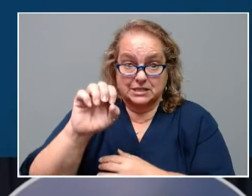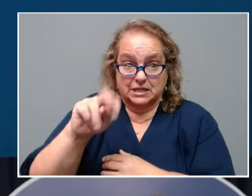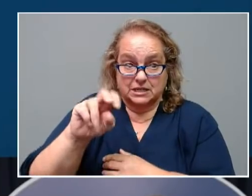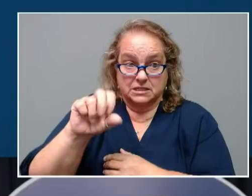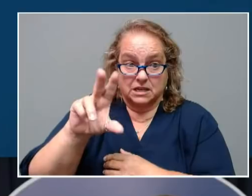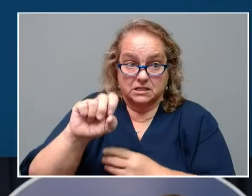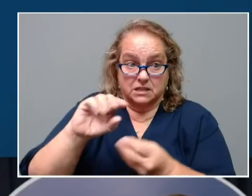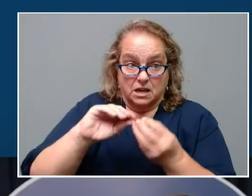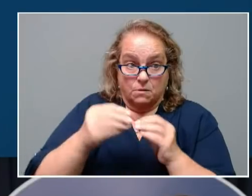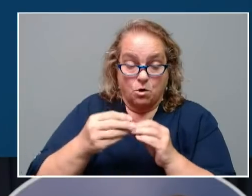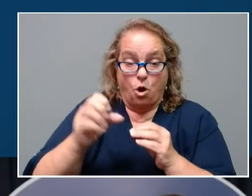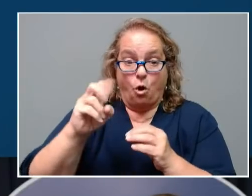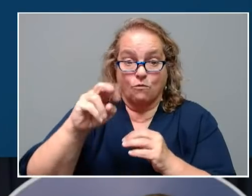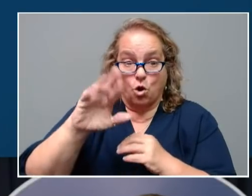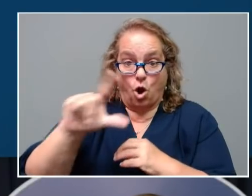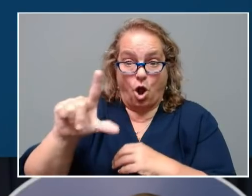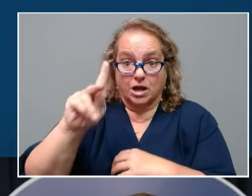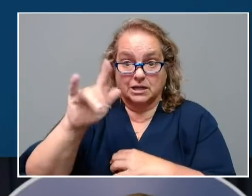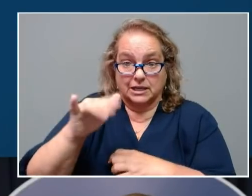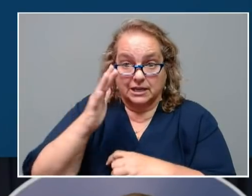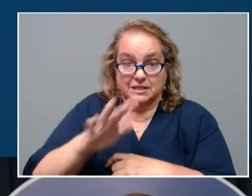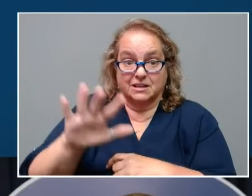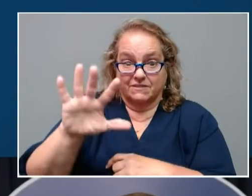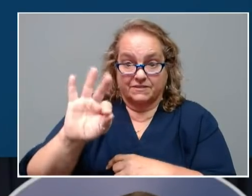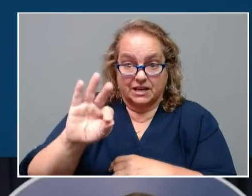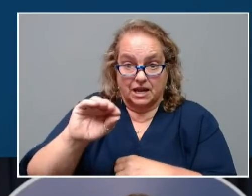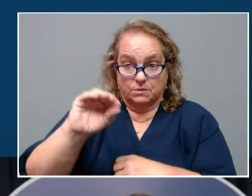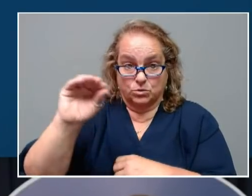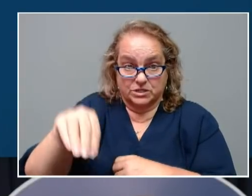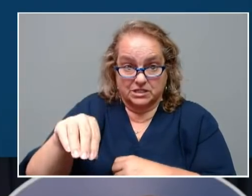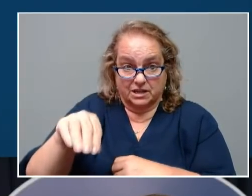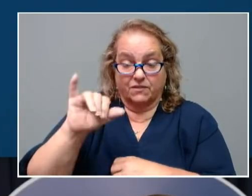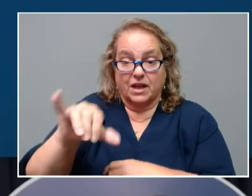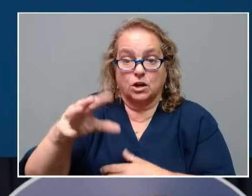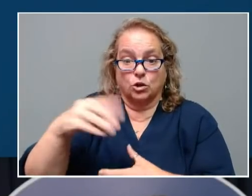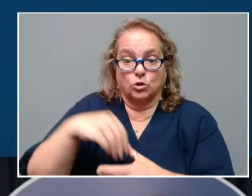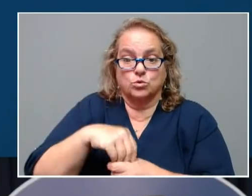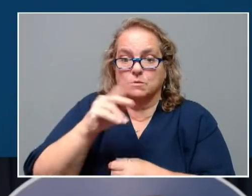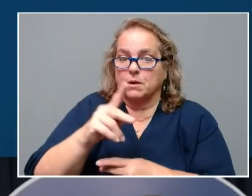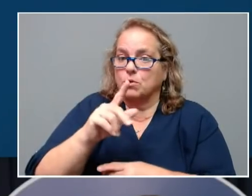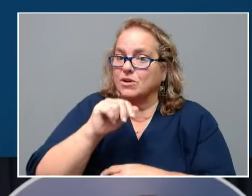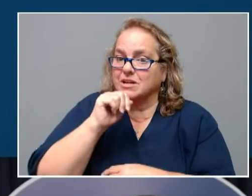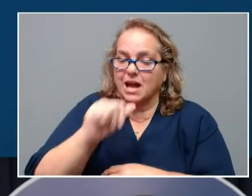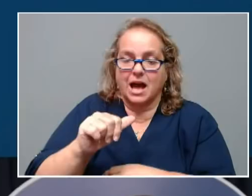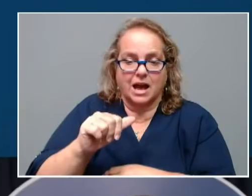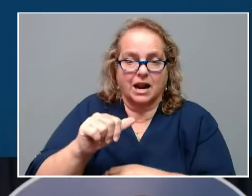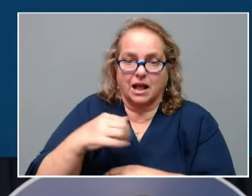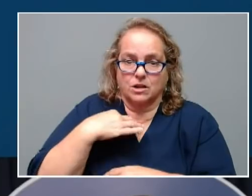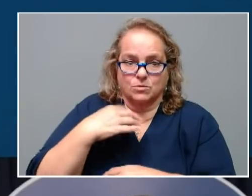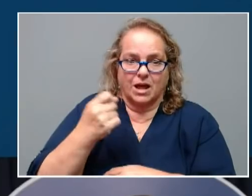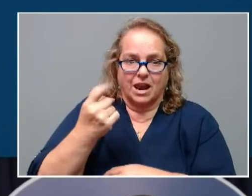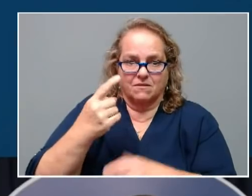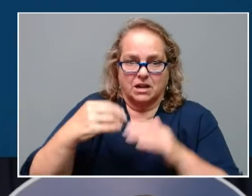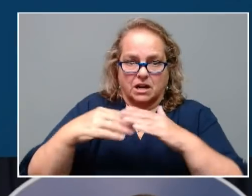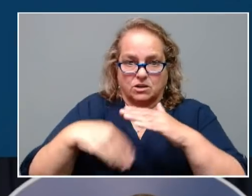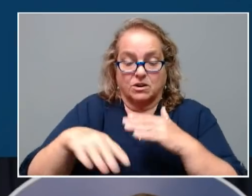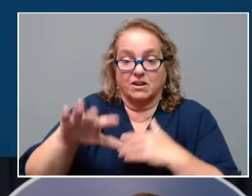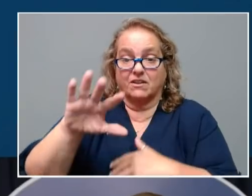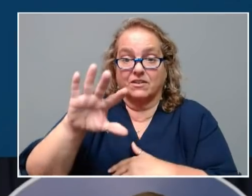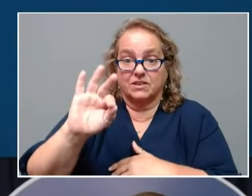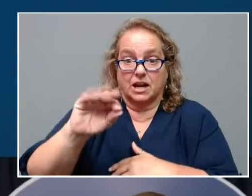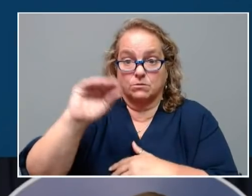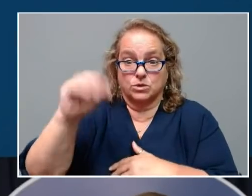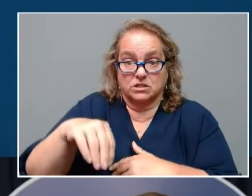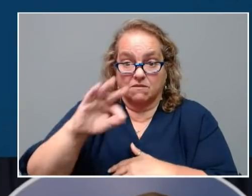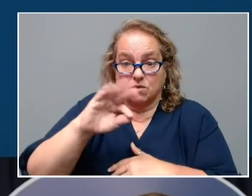overall Kentuckians, 59%. That includes those that are not eligible, 11 and under. But 59% of all Kentuckians